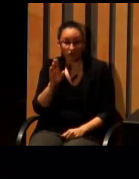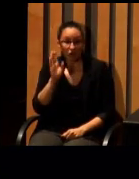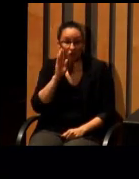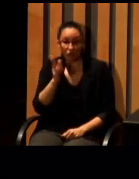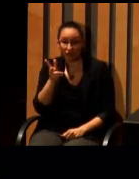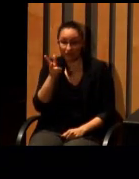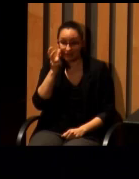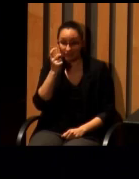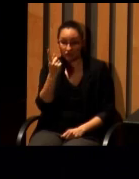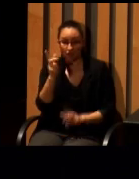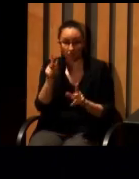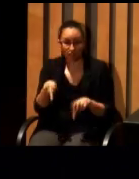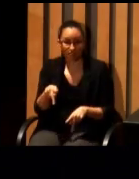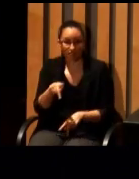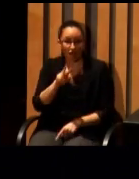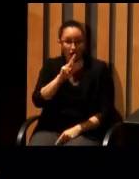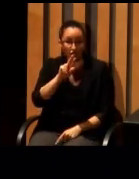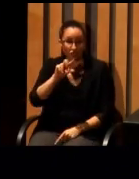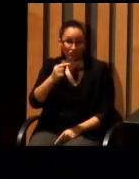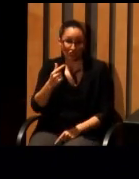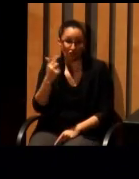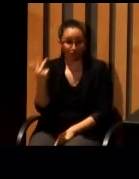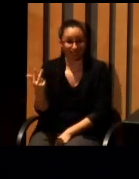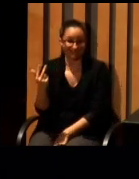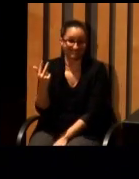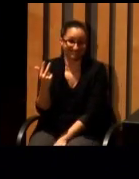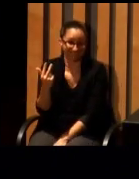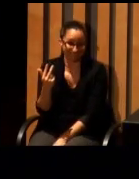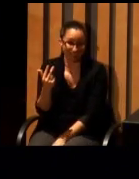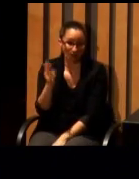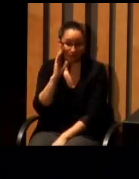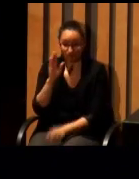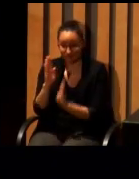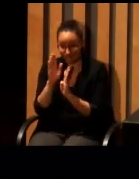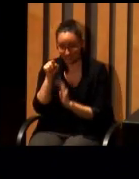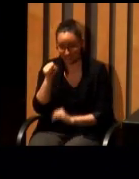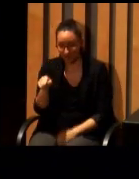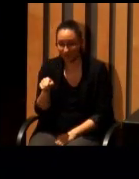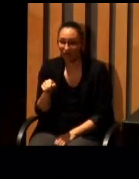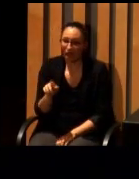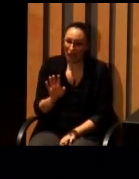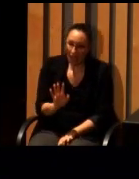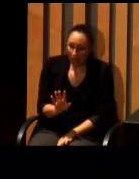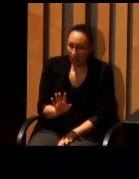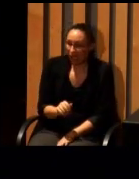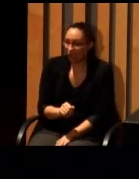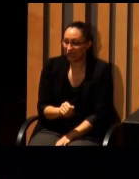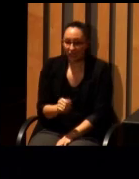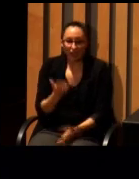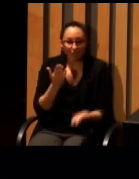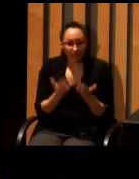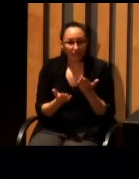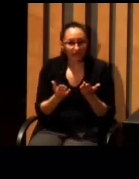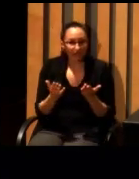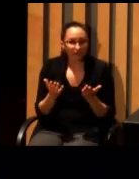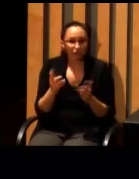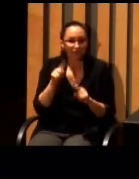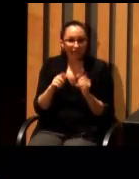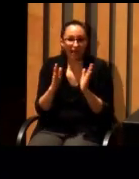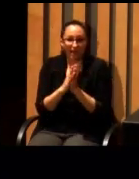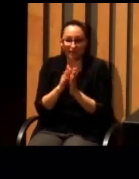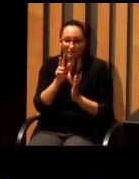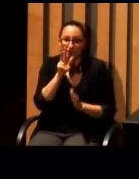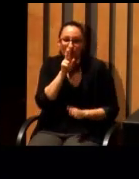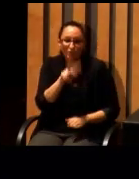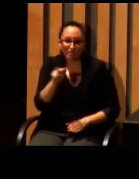person, that would be Robert Griffin III. And maybe in hindsight, that's a little too much for a 22-year-old to be asked to be